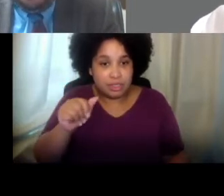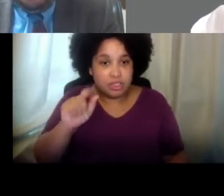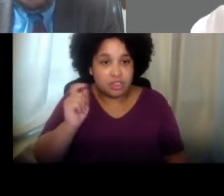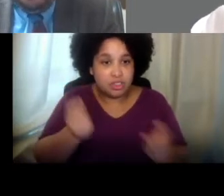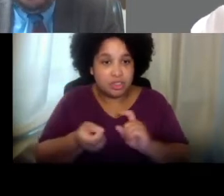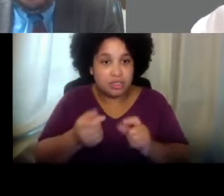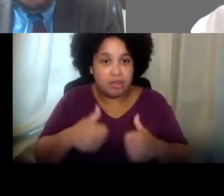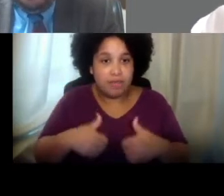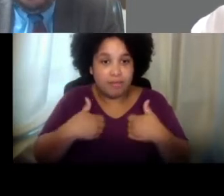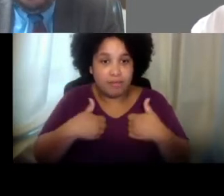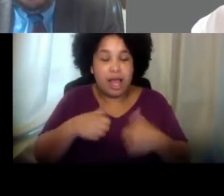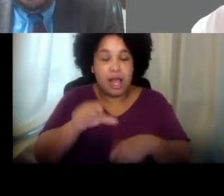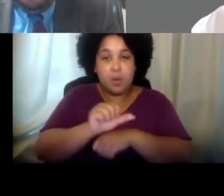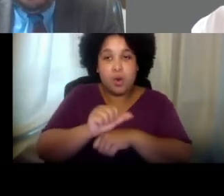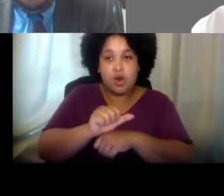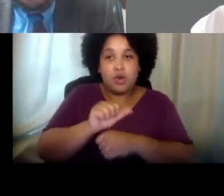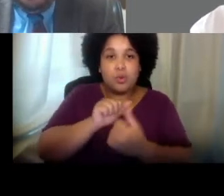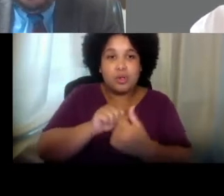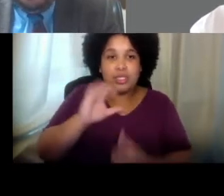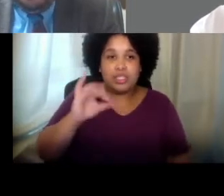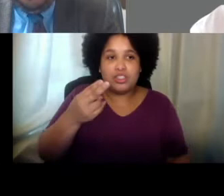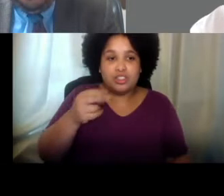And because I work at Chase and was